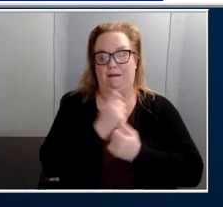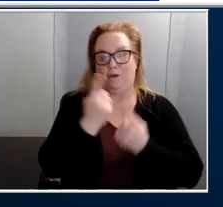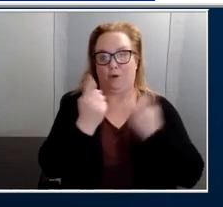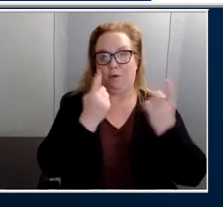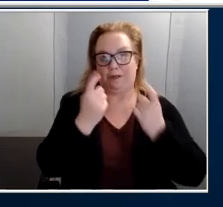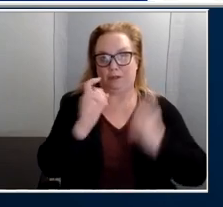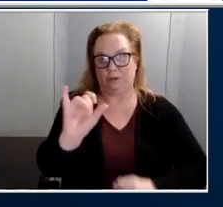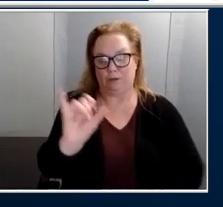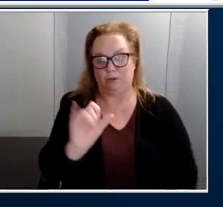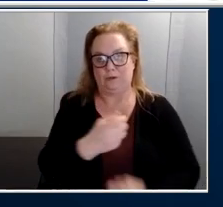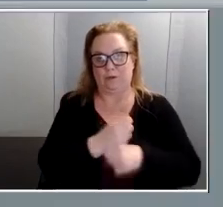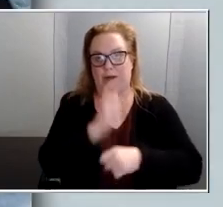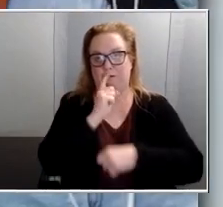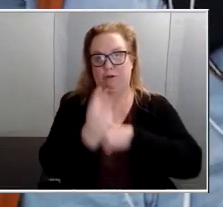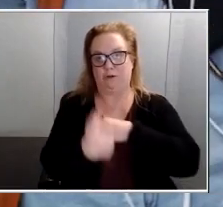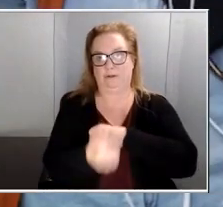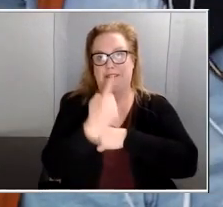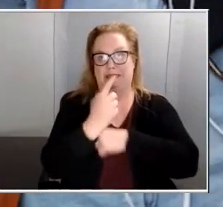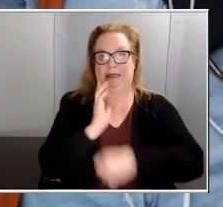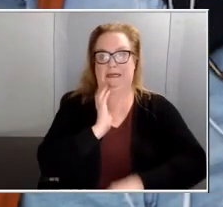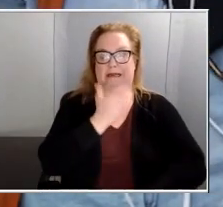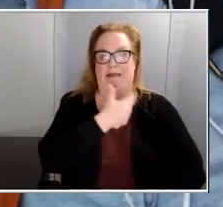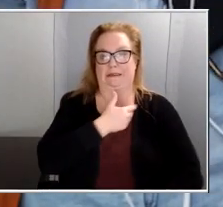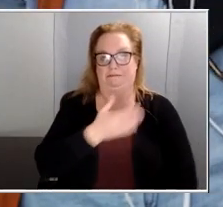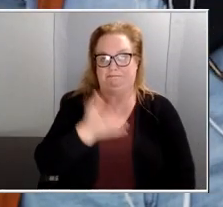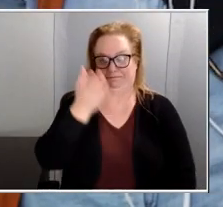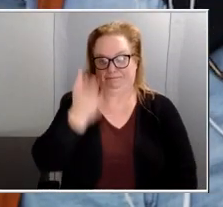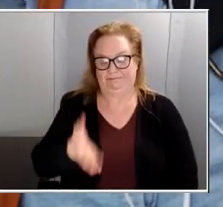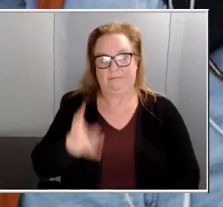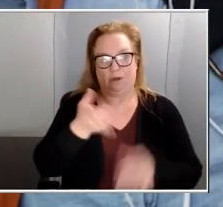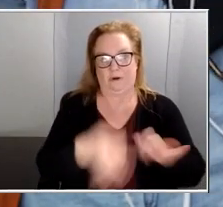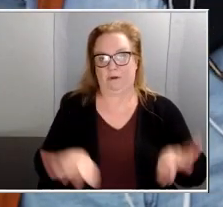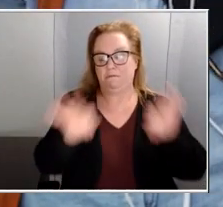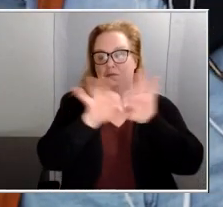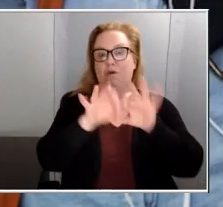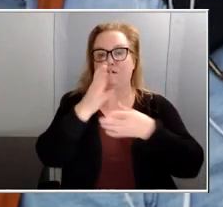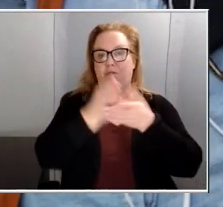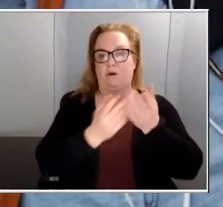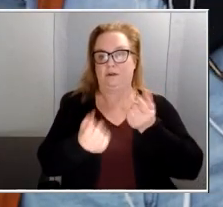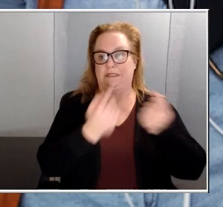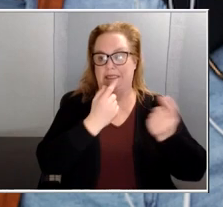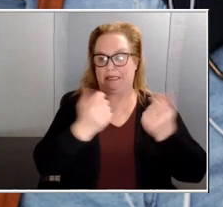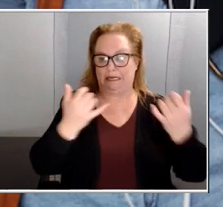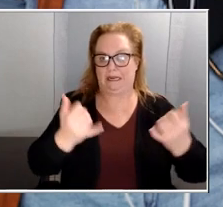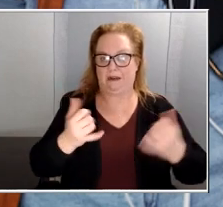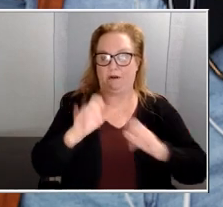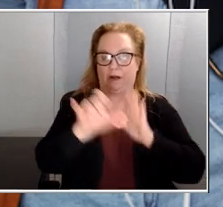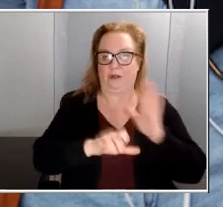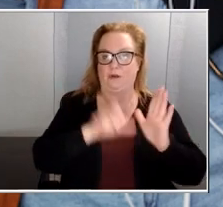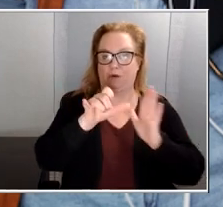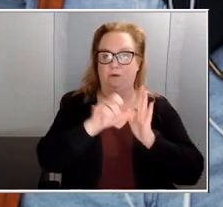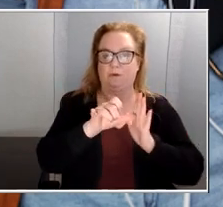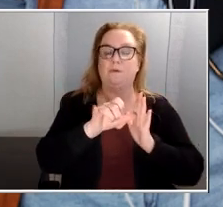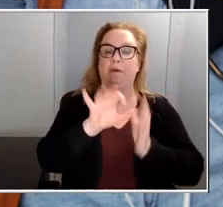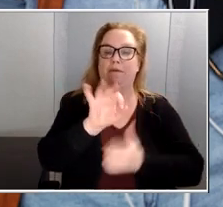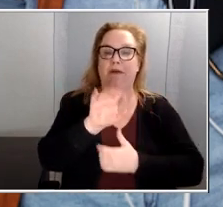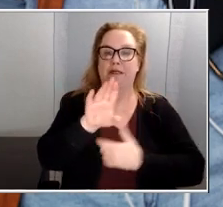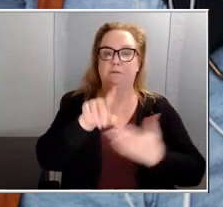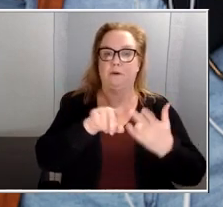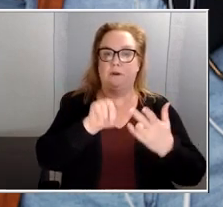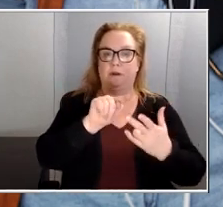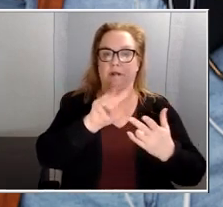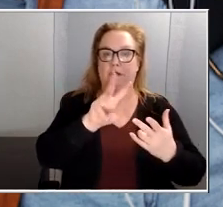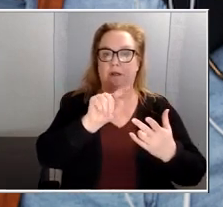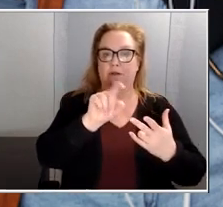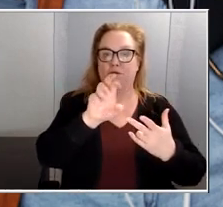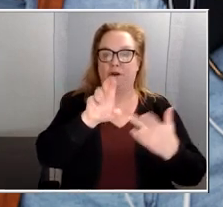sure you send those to us. They're an important part of our program. Get yours sent in to us now on YouTube, Facebook, Twitter, and the Medical News Network.